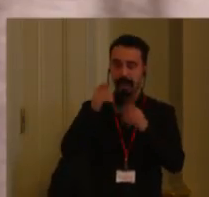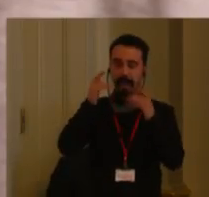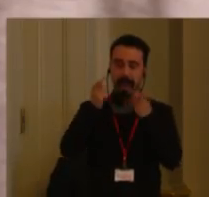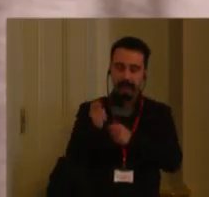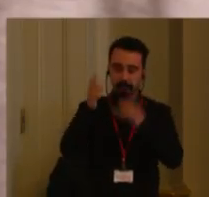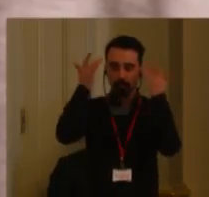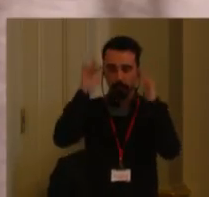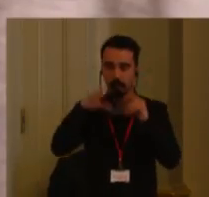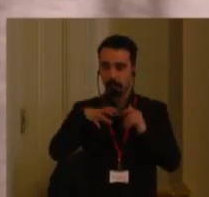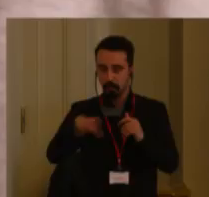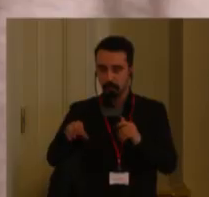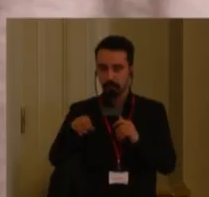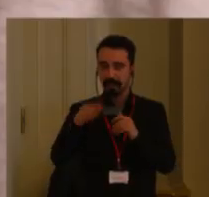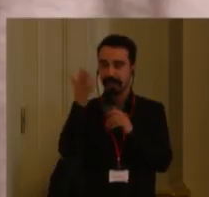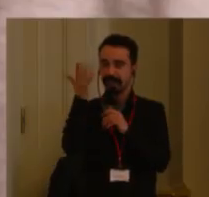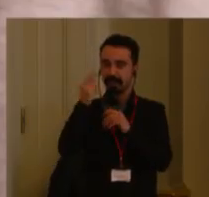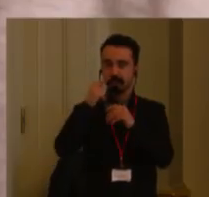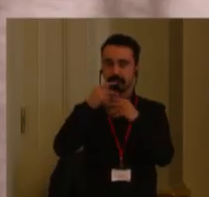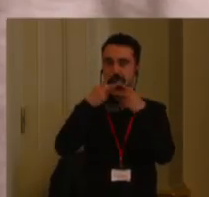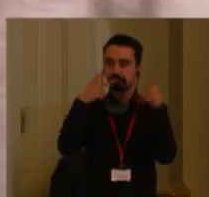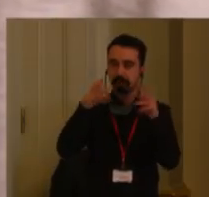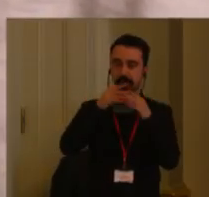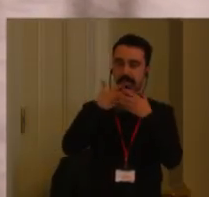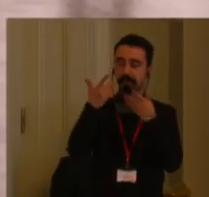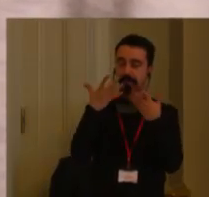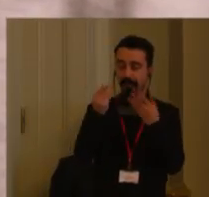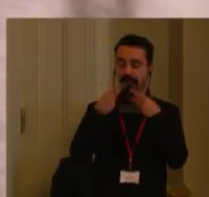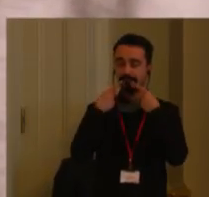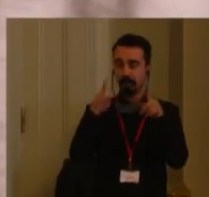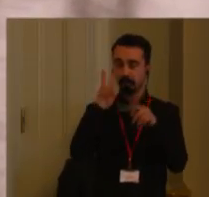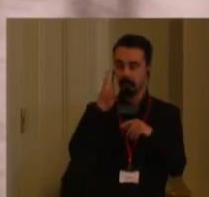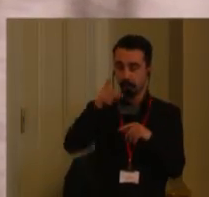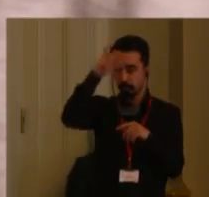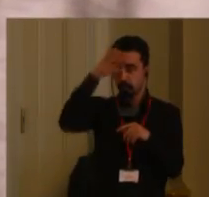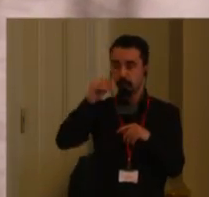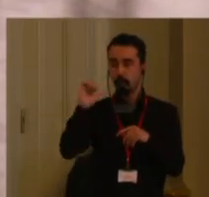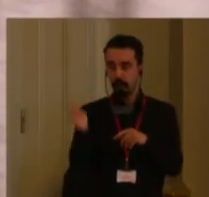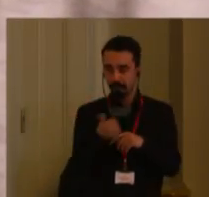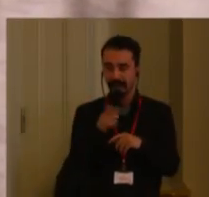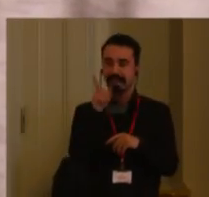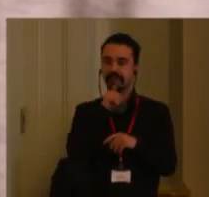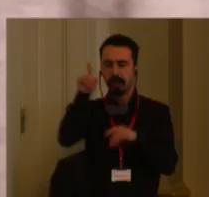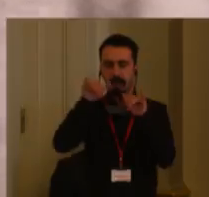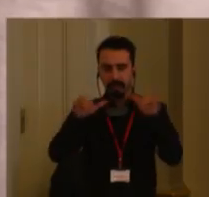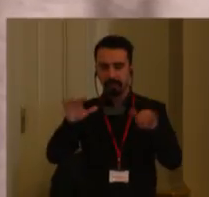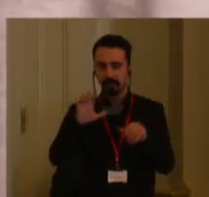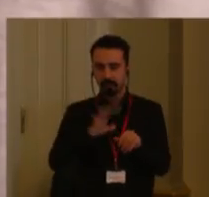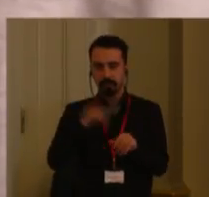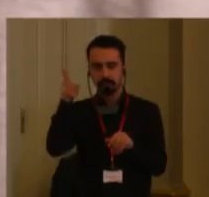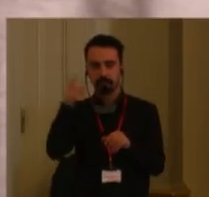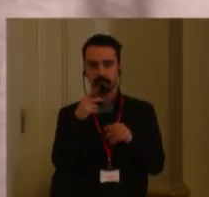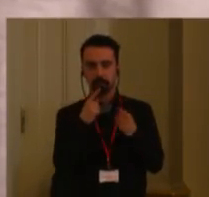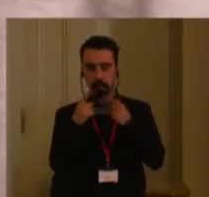horizons. And interestingly, this is also the case in the UK, where over 50% of young people